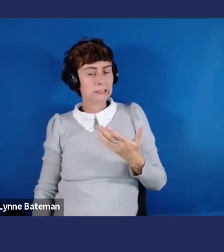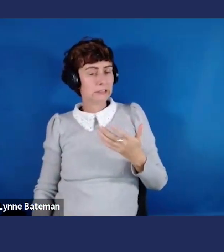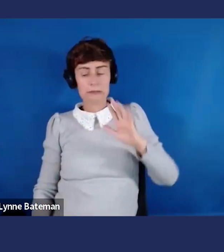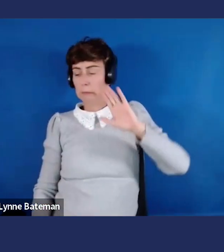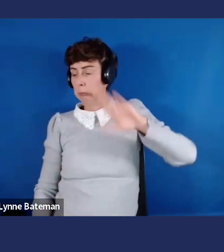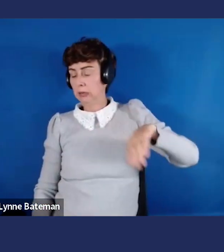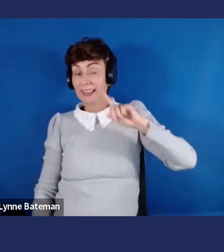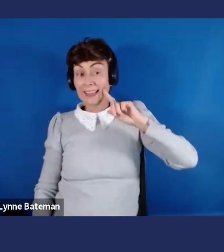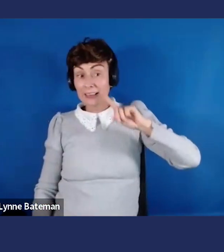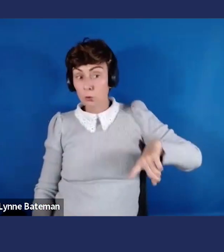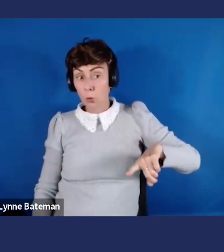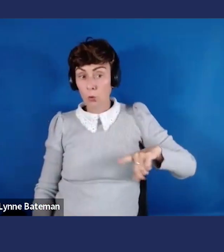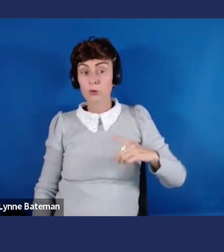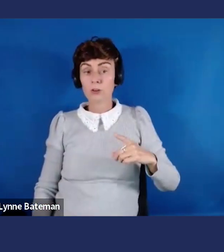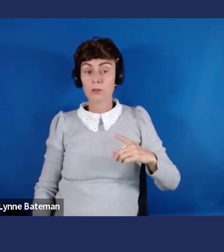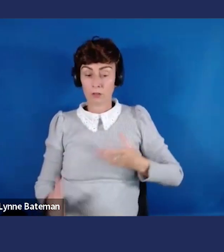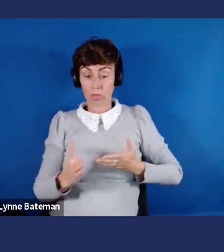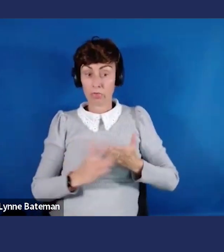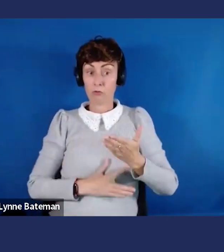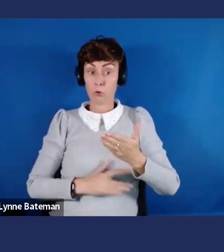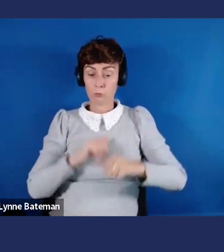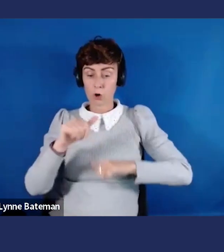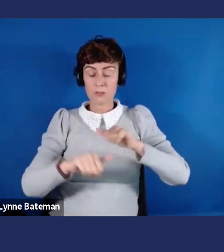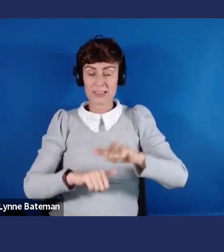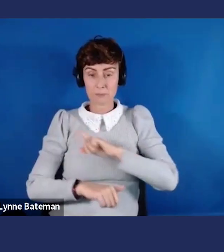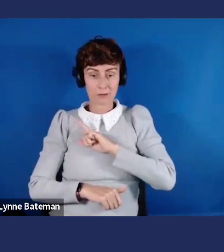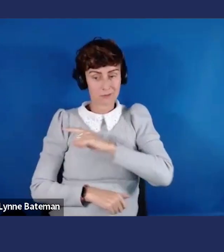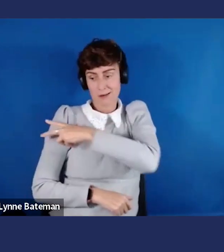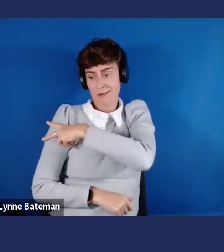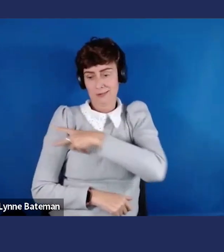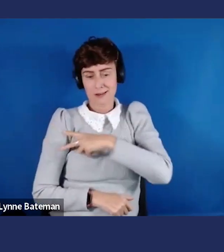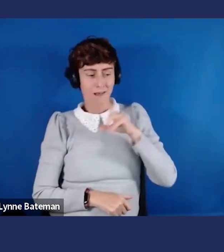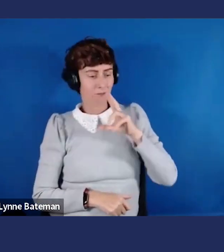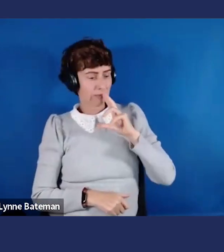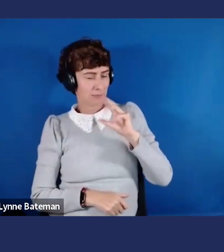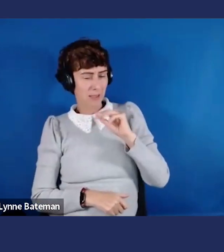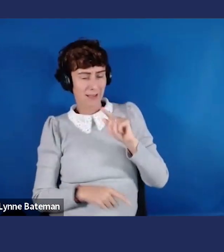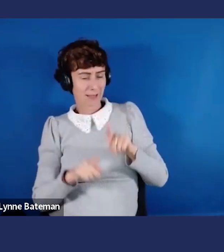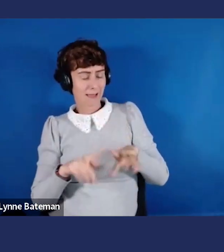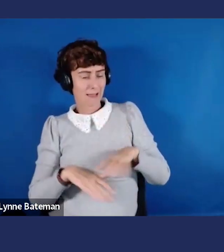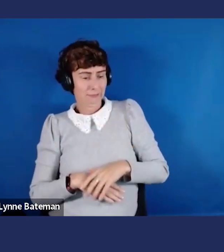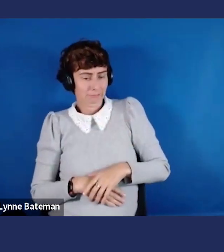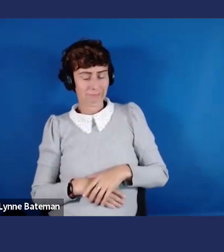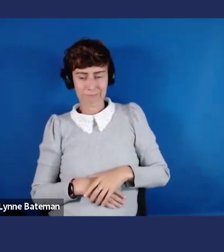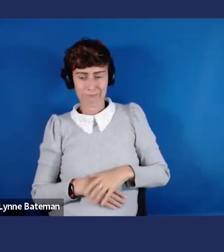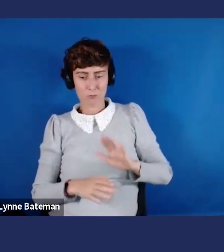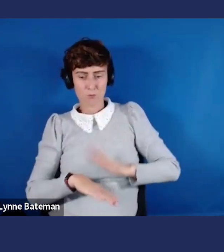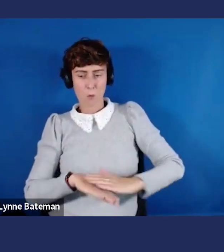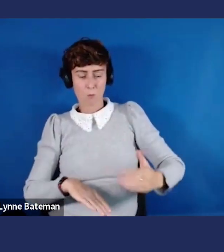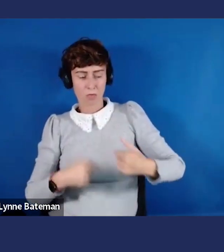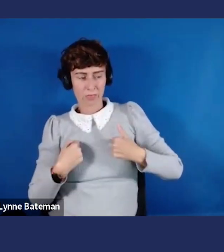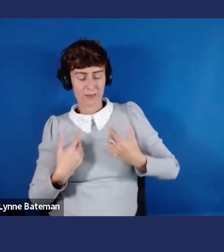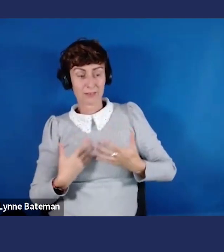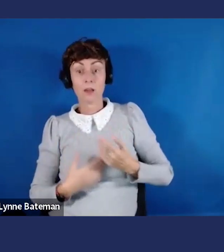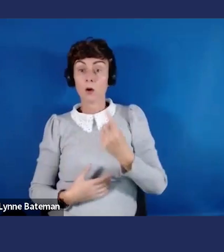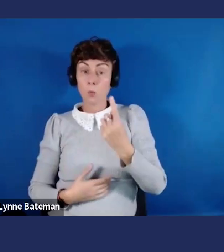dismissed by staff, or that they've had staff spoken to them in a way that felt dismissive. So one